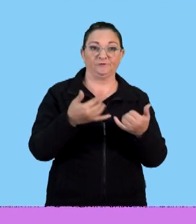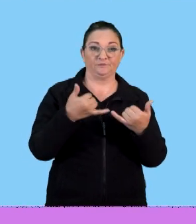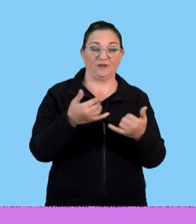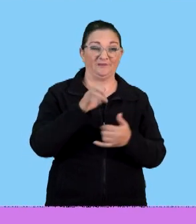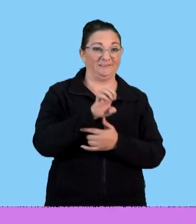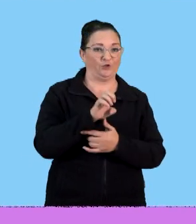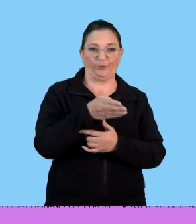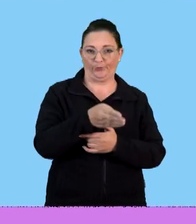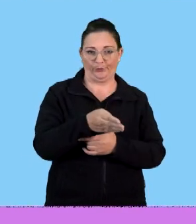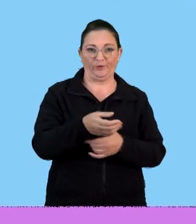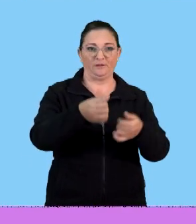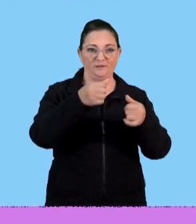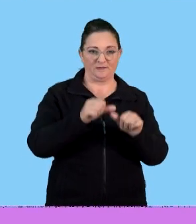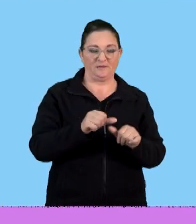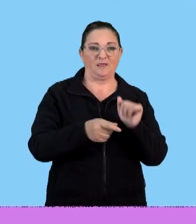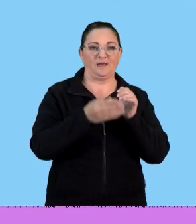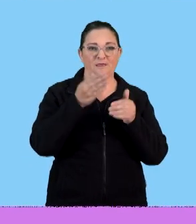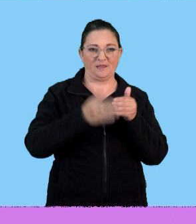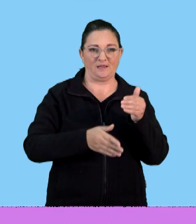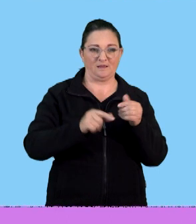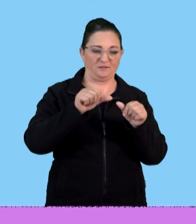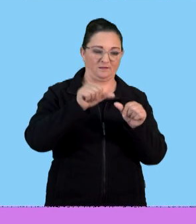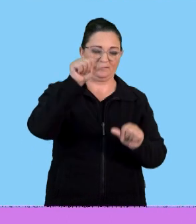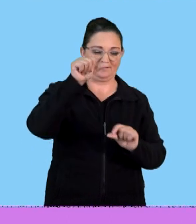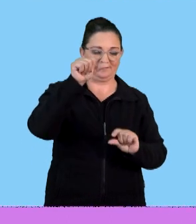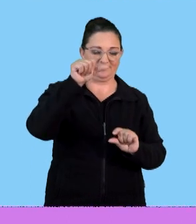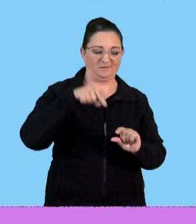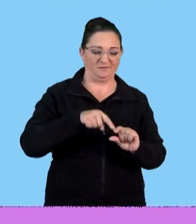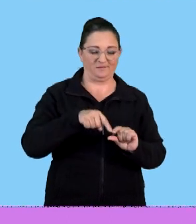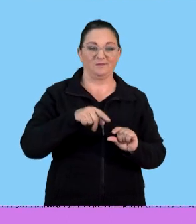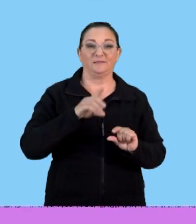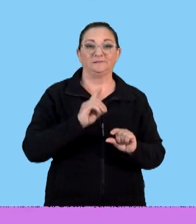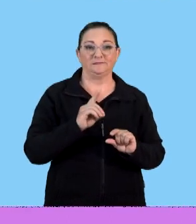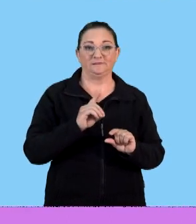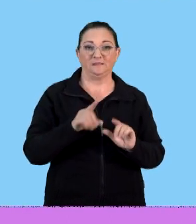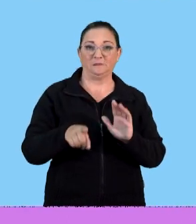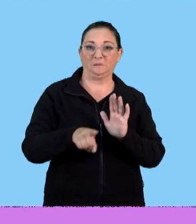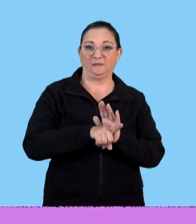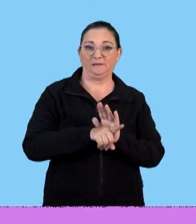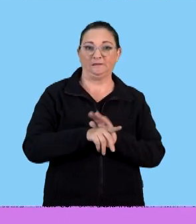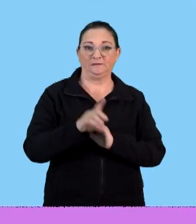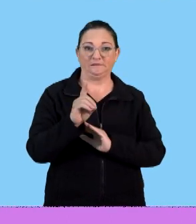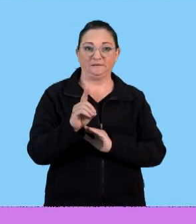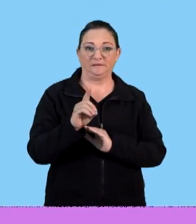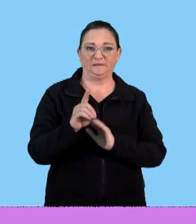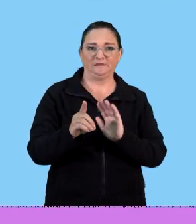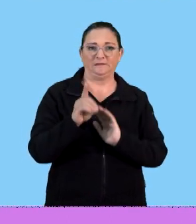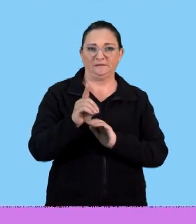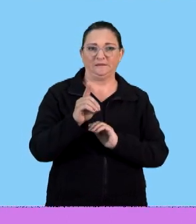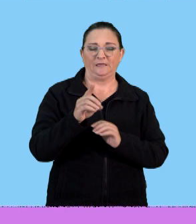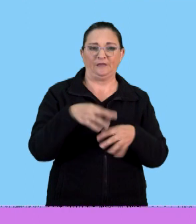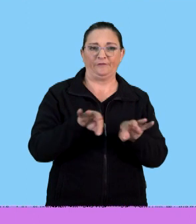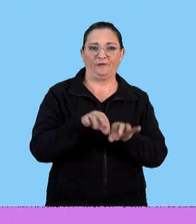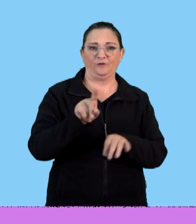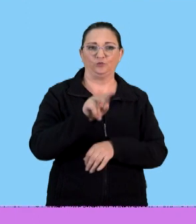with C as well. I'm back at E, that's unknown. Then at the end here, I see there's a D, minus D. What's the